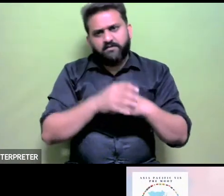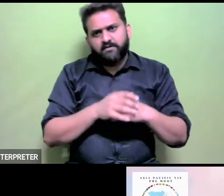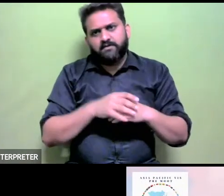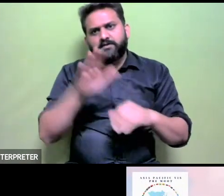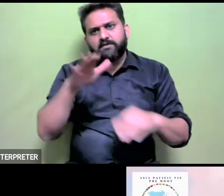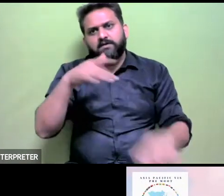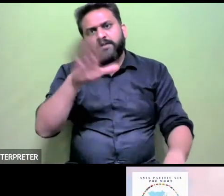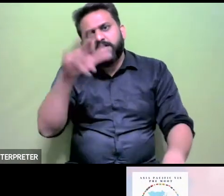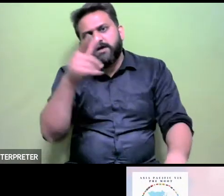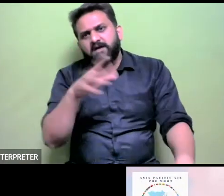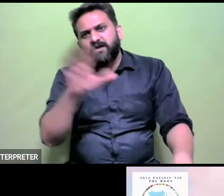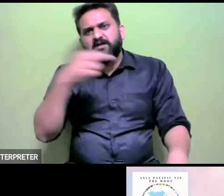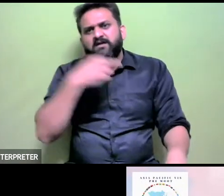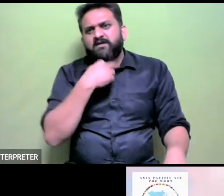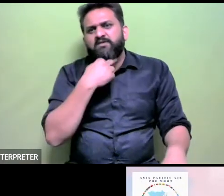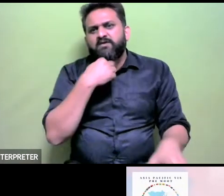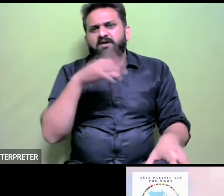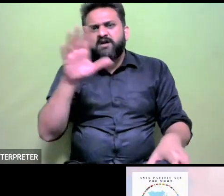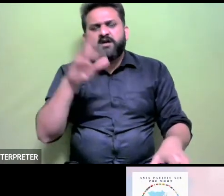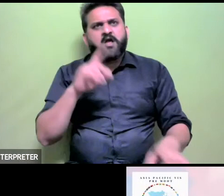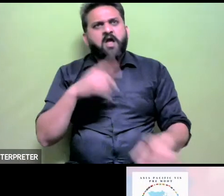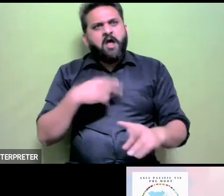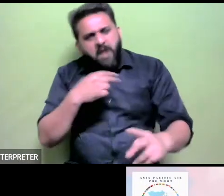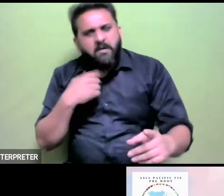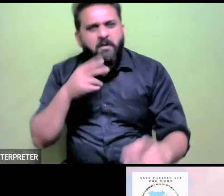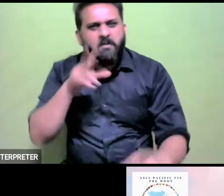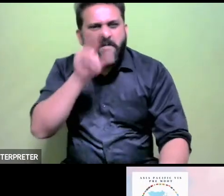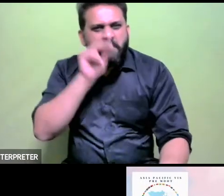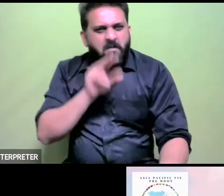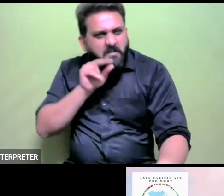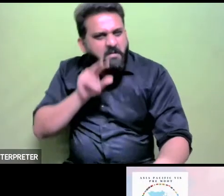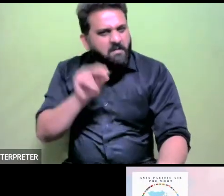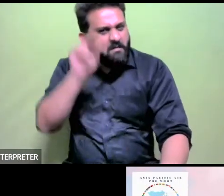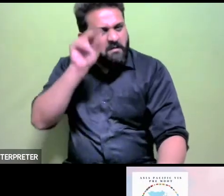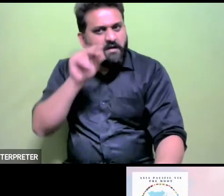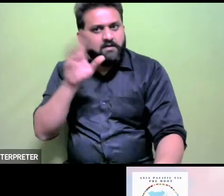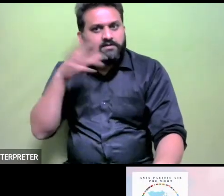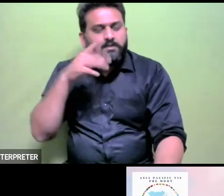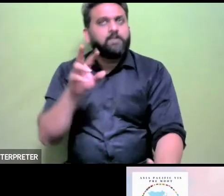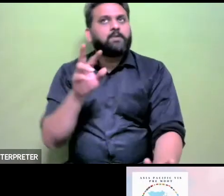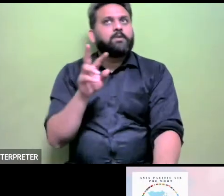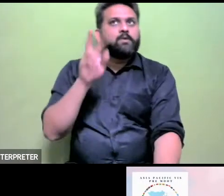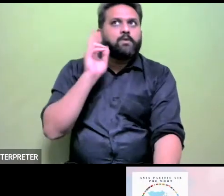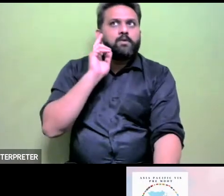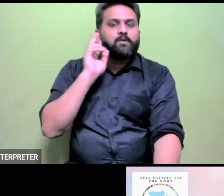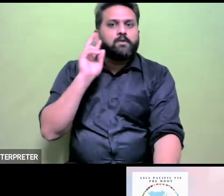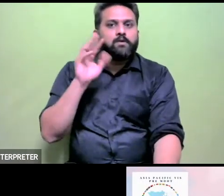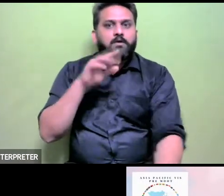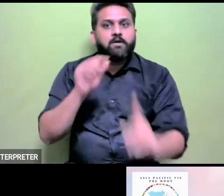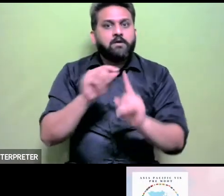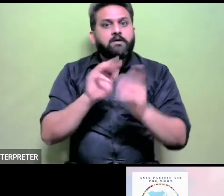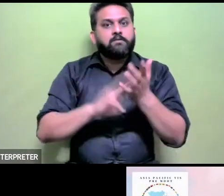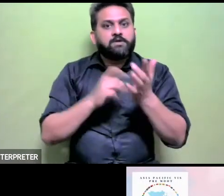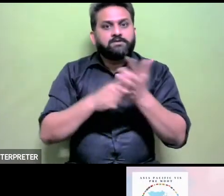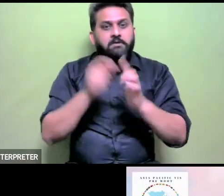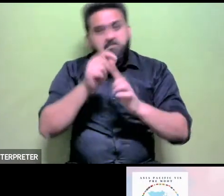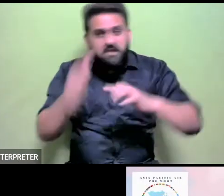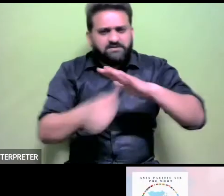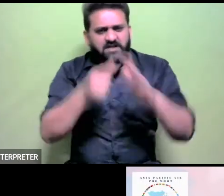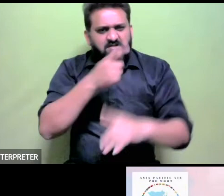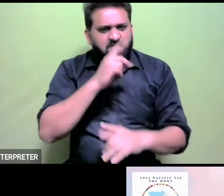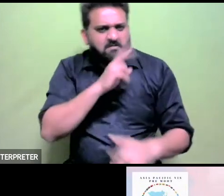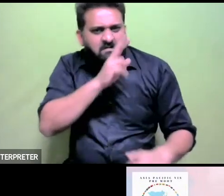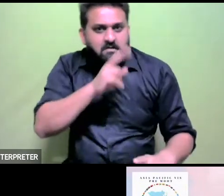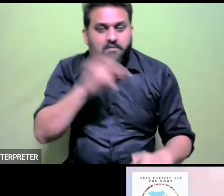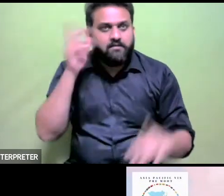raise your voice a little bit, Mr. Arbitrator. And then when you say, they will listen to you. Mr. President, then they will listen to you. So this